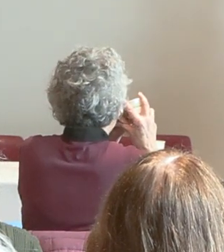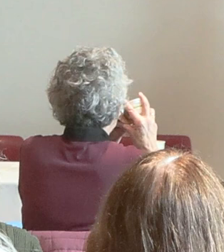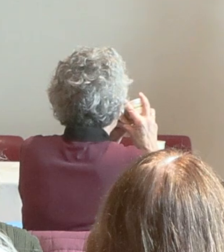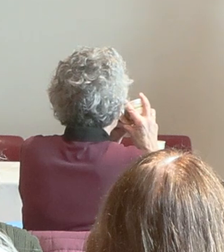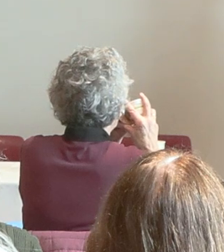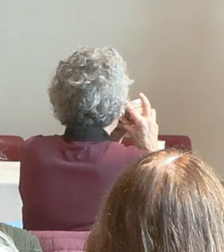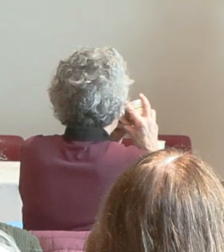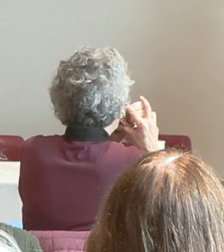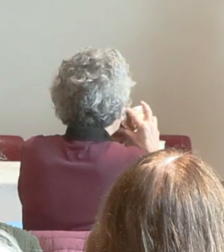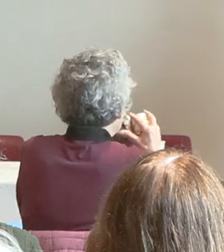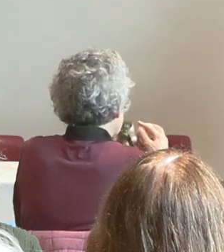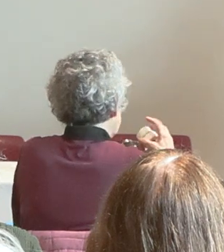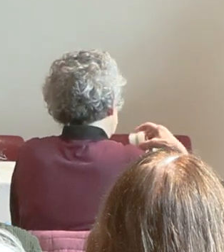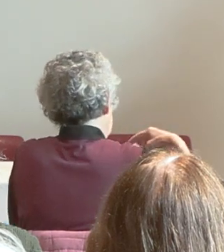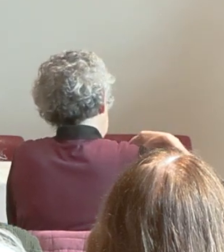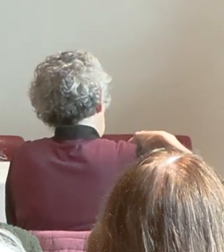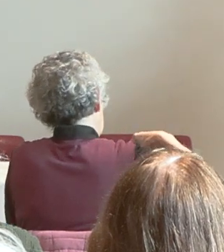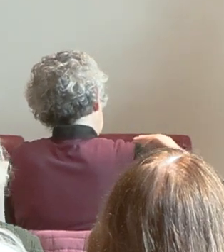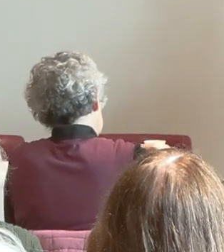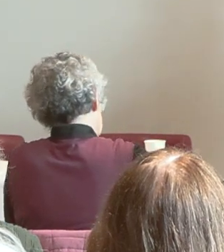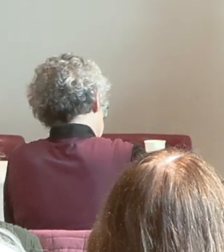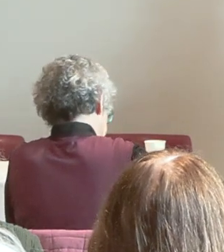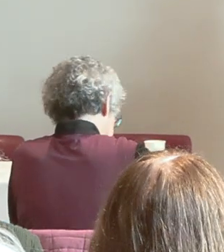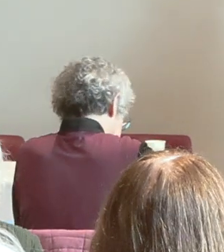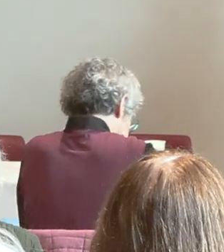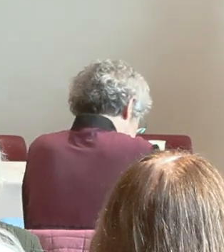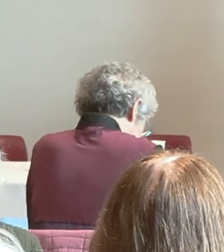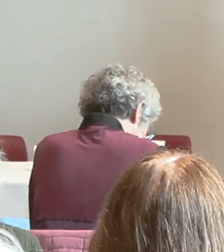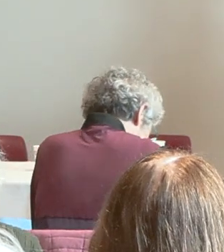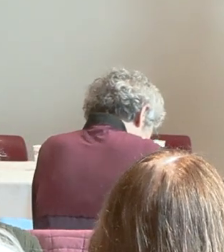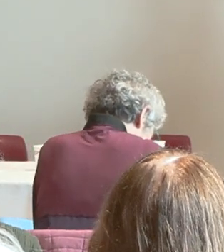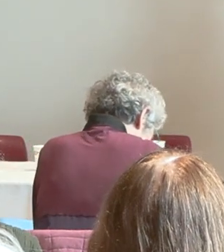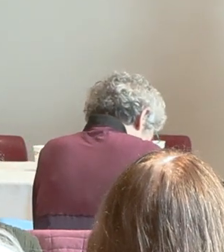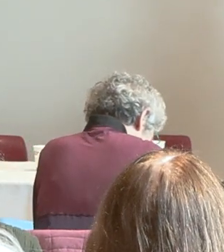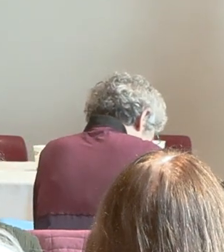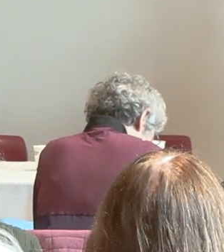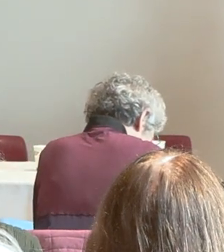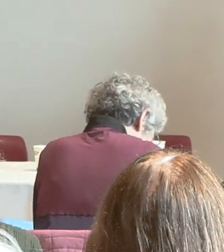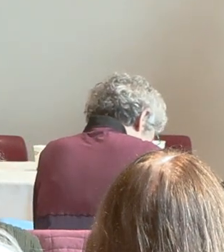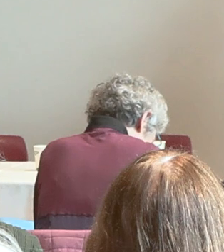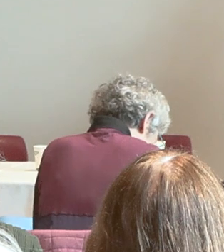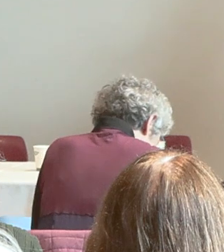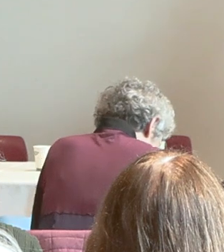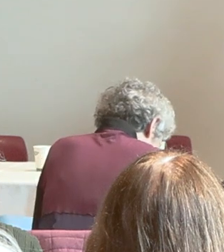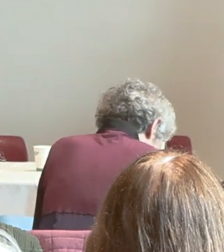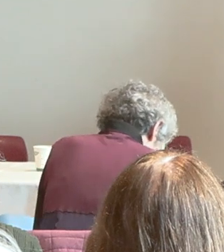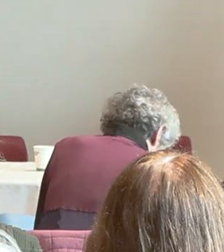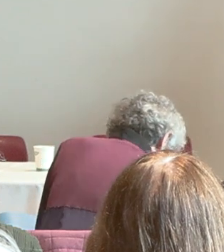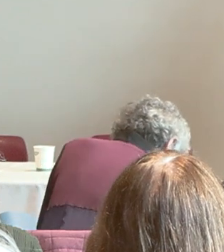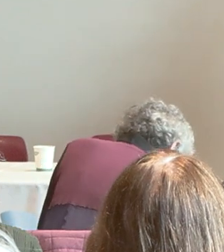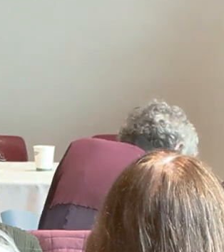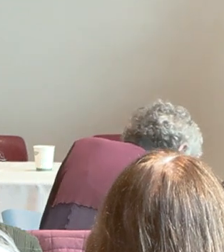by the Meeropol family. Again, it is my true honor and I have deep gratitude. In preparing for today, I